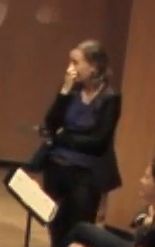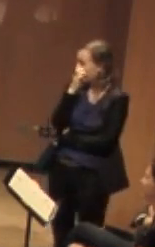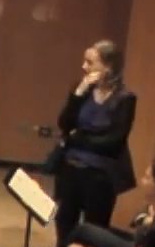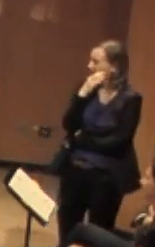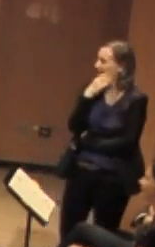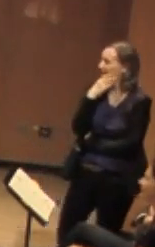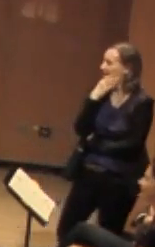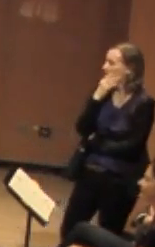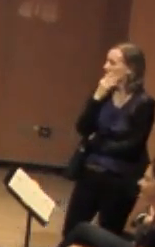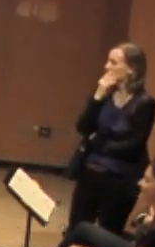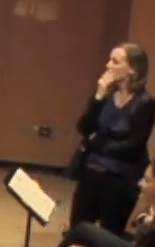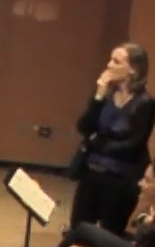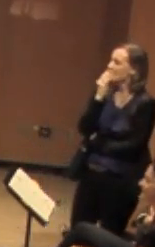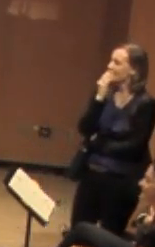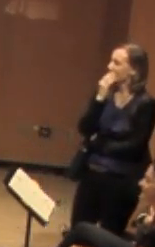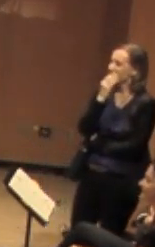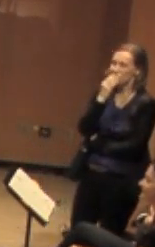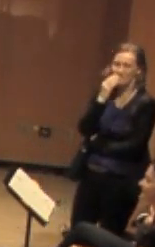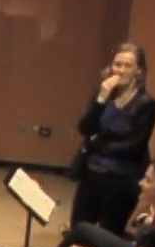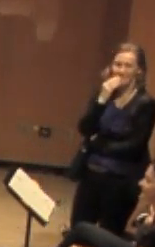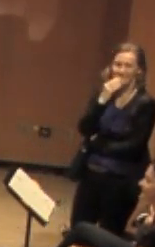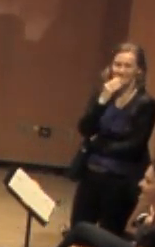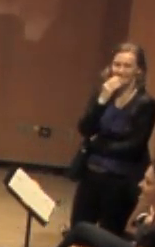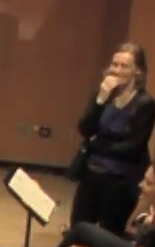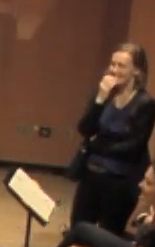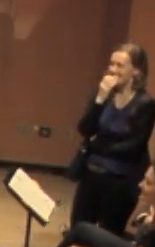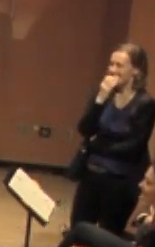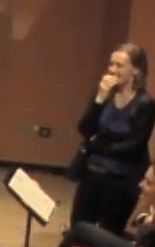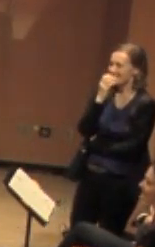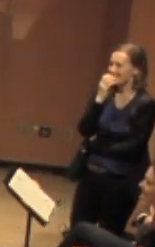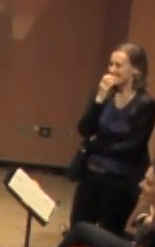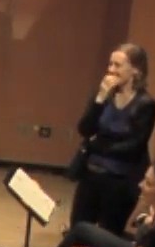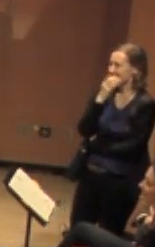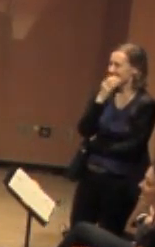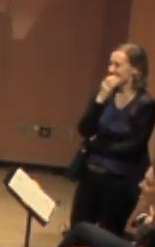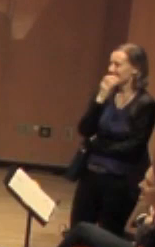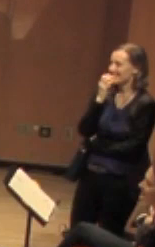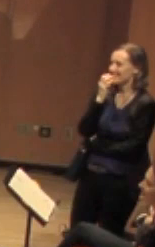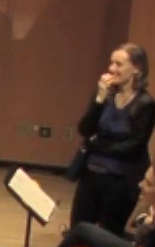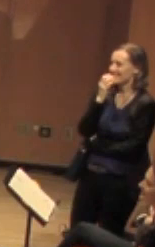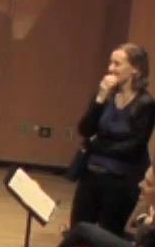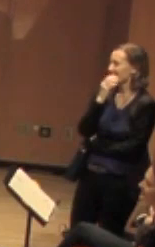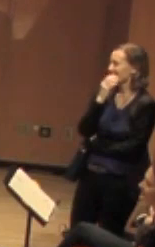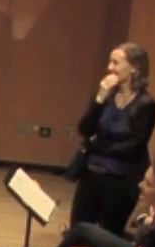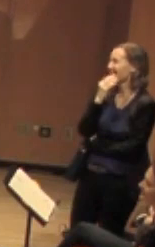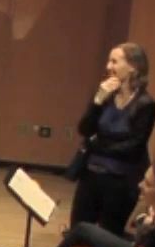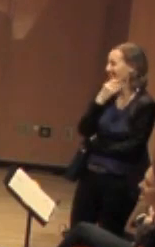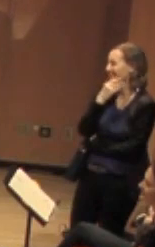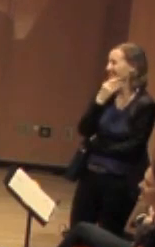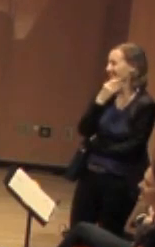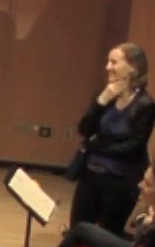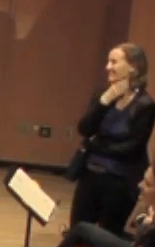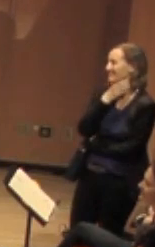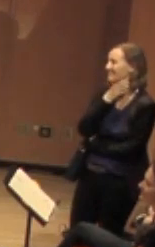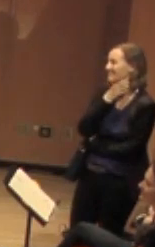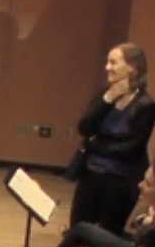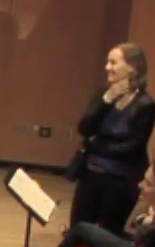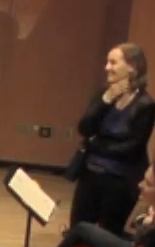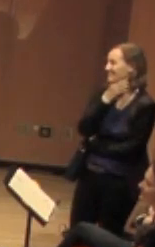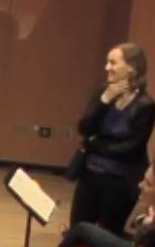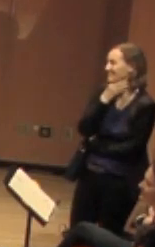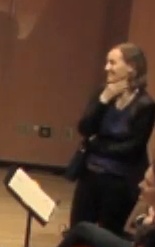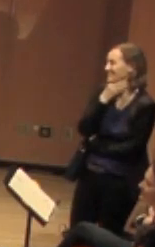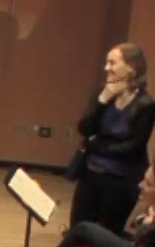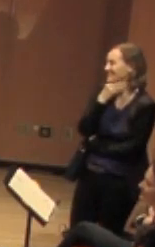it's like wow it's you know I mean you know in my 40s or whatever but like still just like right around the corner you know it's like crazy